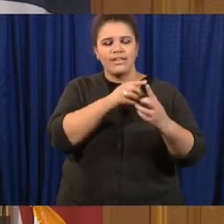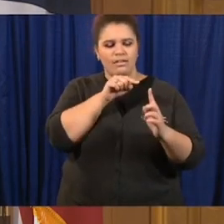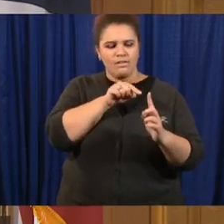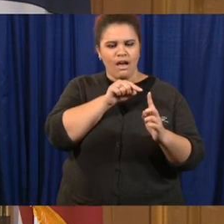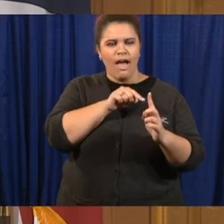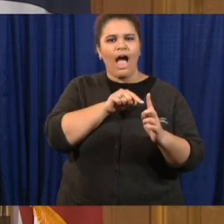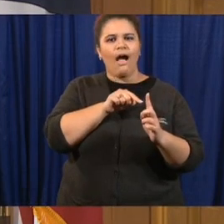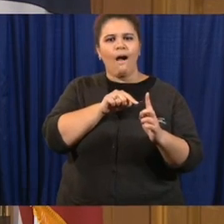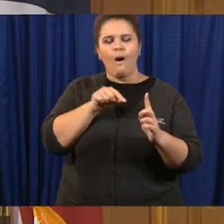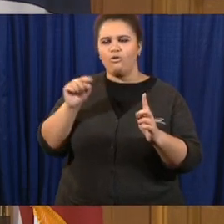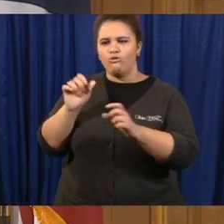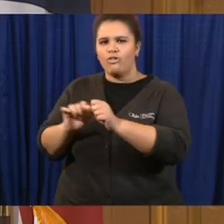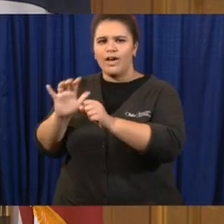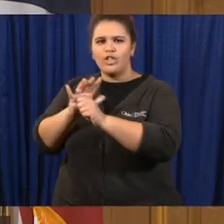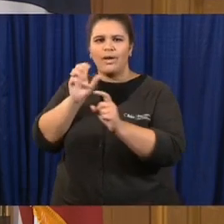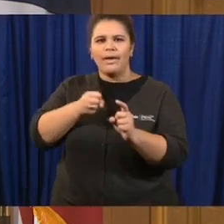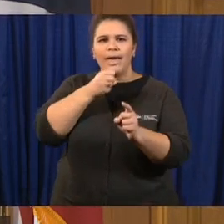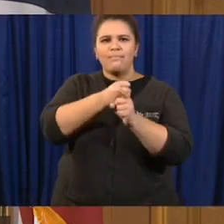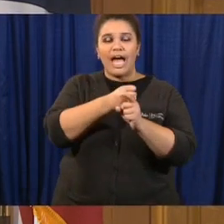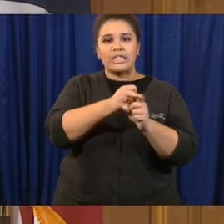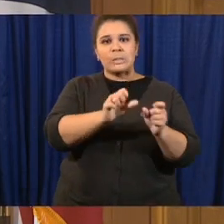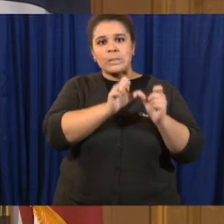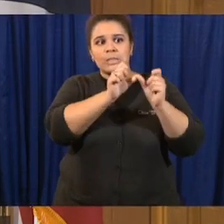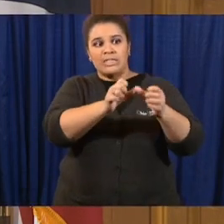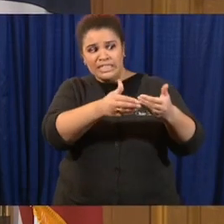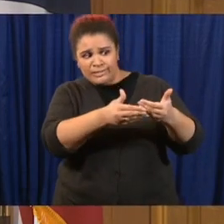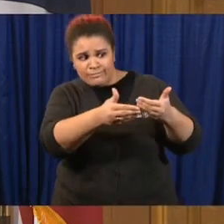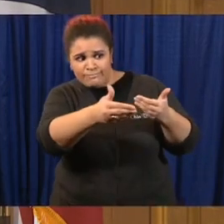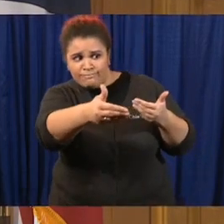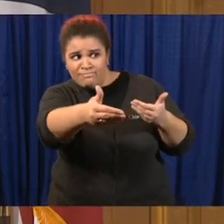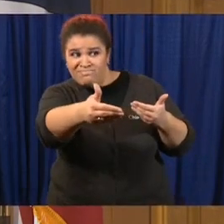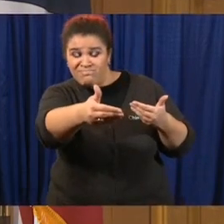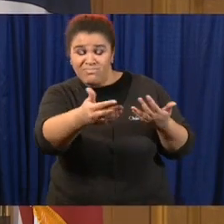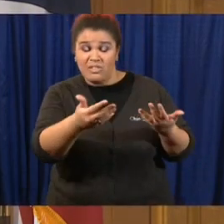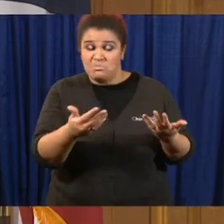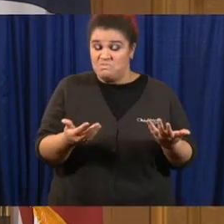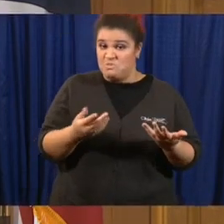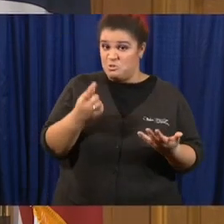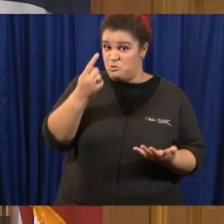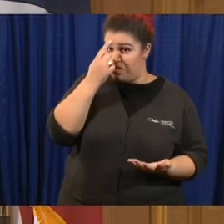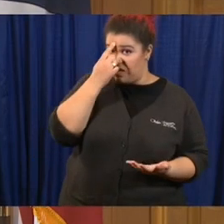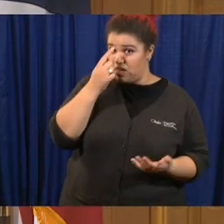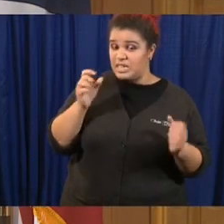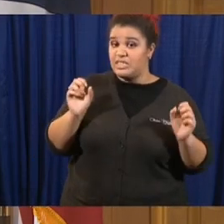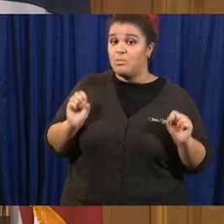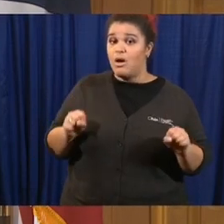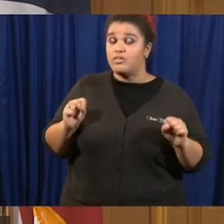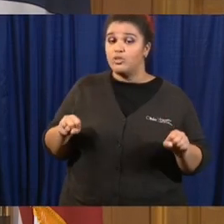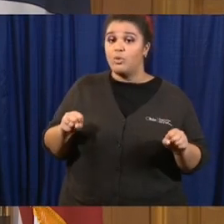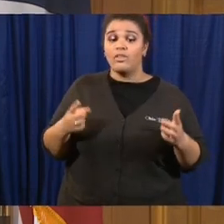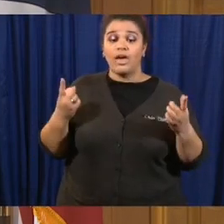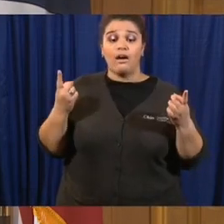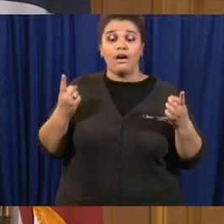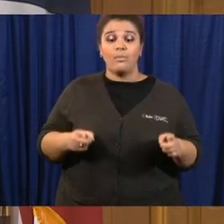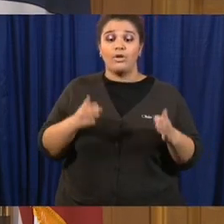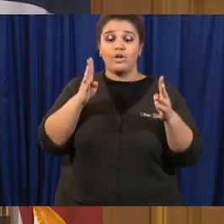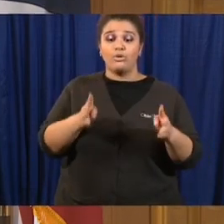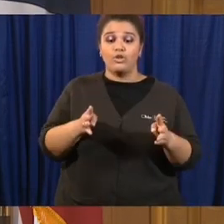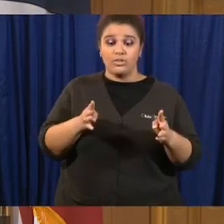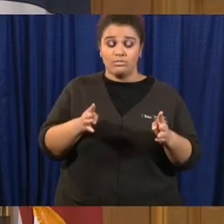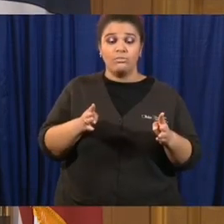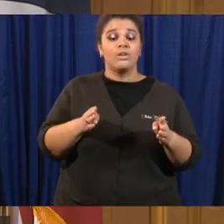Good afternoon, Governor DeWine. Ben Schwartz with WCPO in Cincinnati. Governor, I'm curious if you have